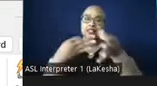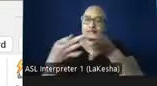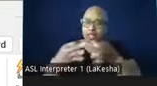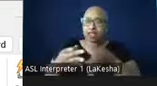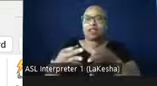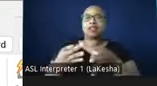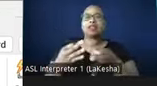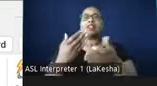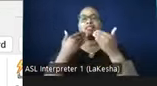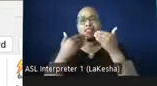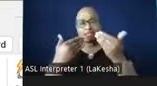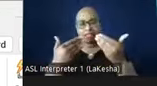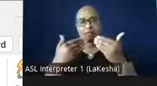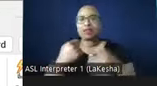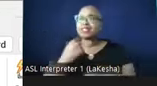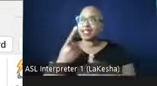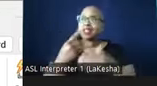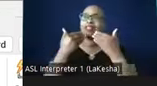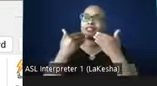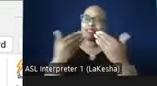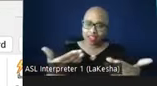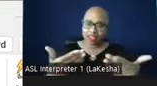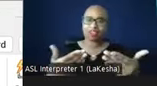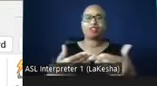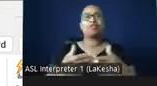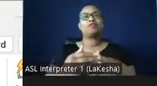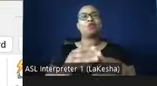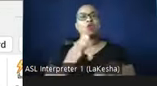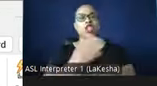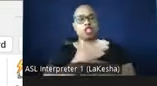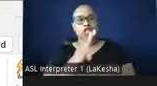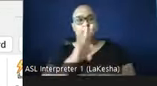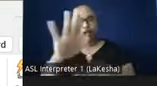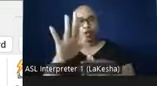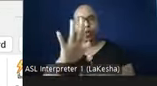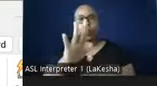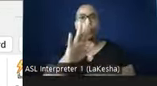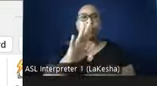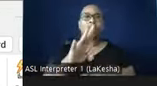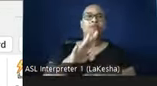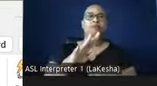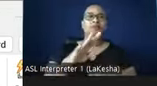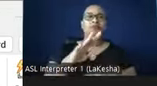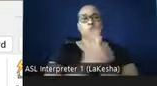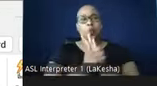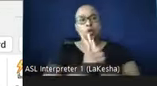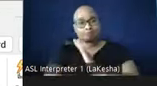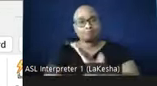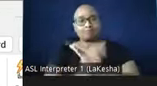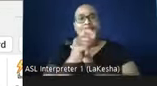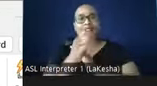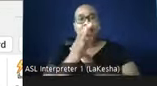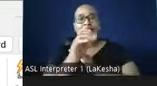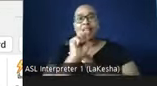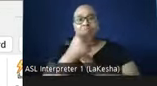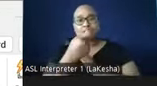and expertise with us. Again, more information than we can probably